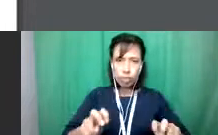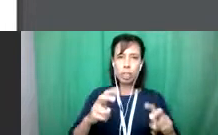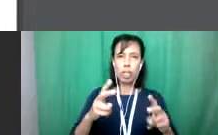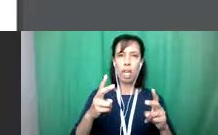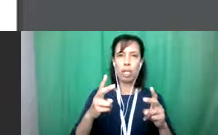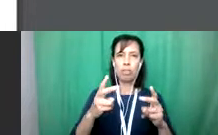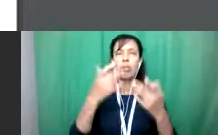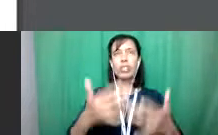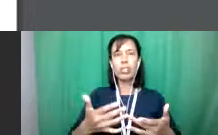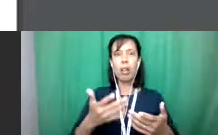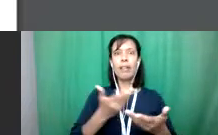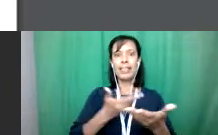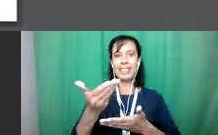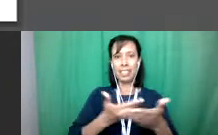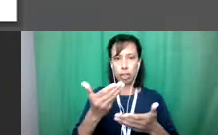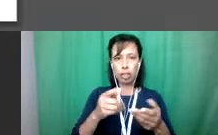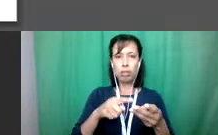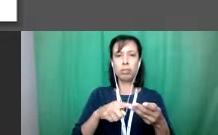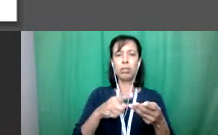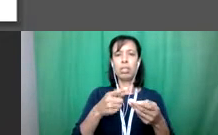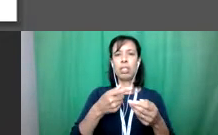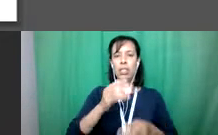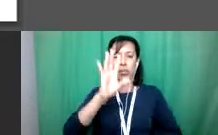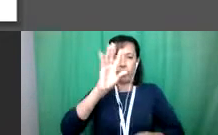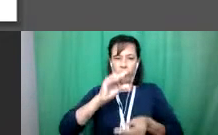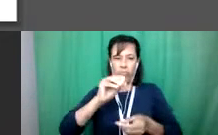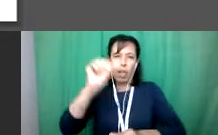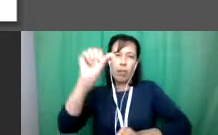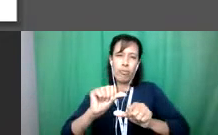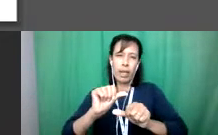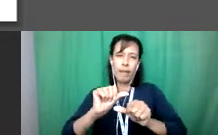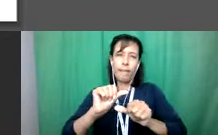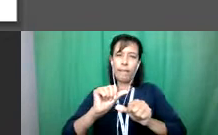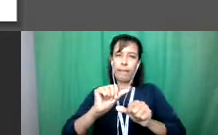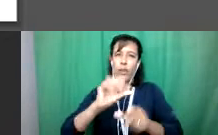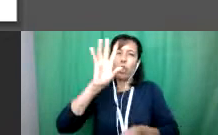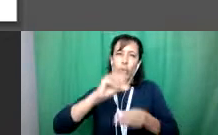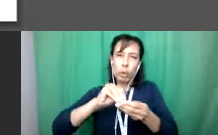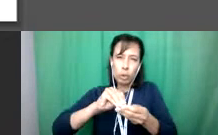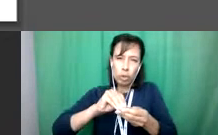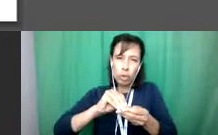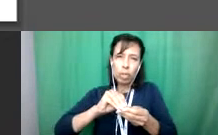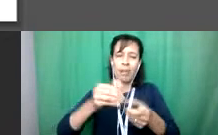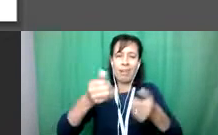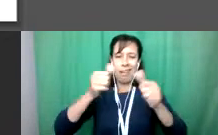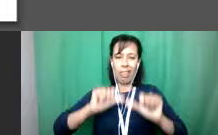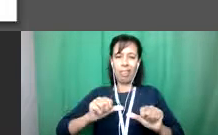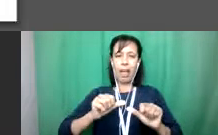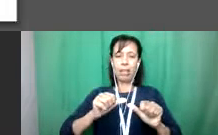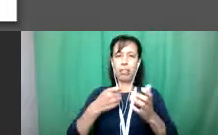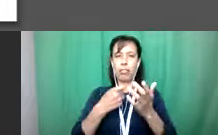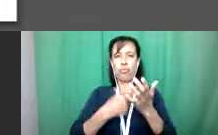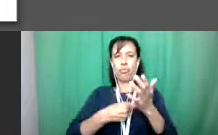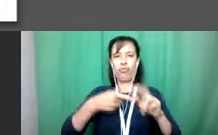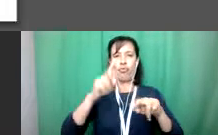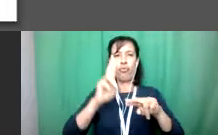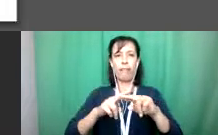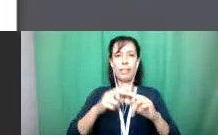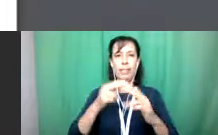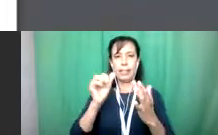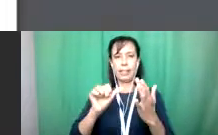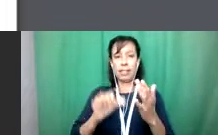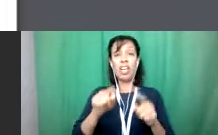and discussion, a short chapter called conclusion, and then a references list at the end. So that is